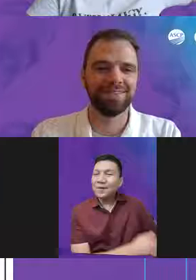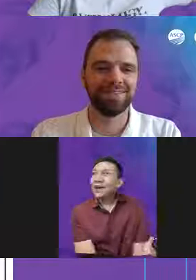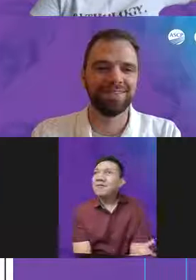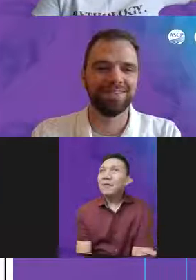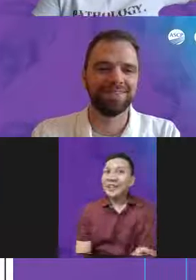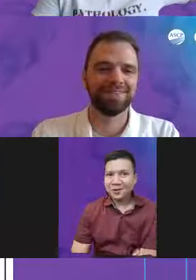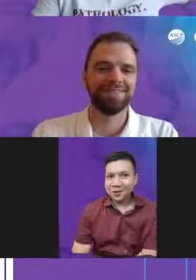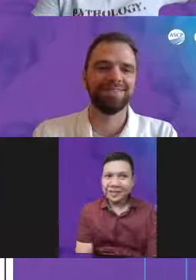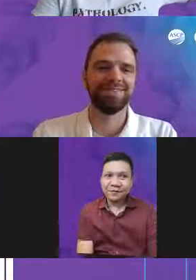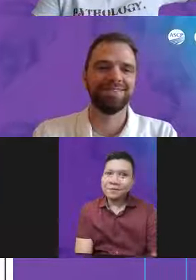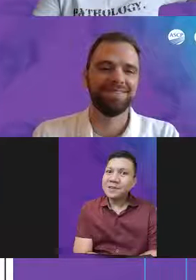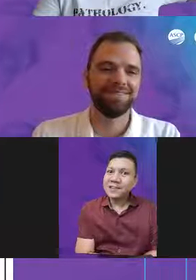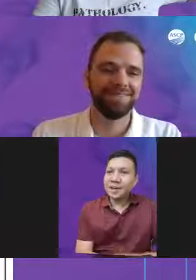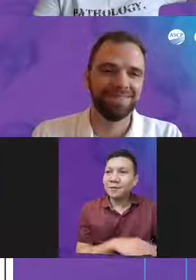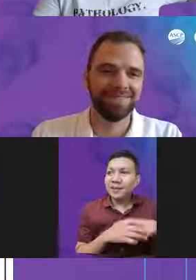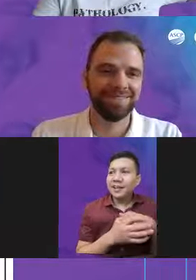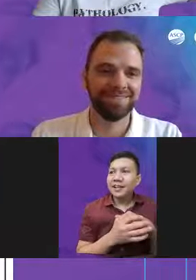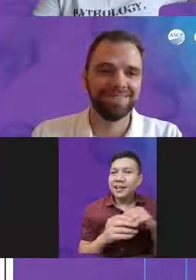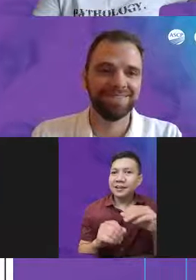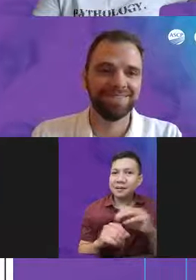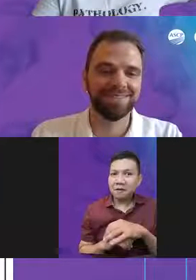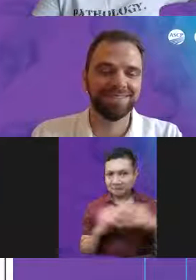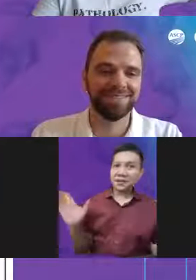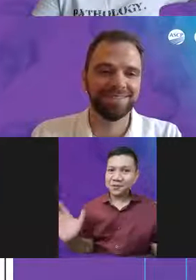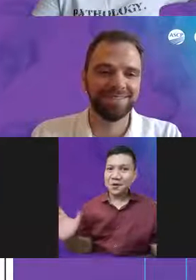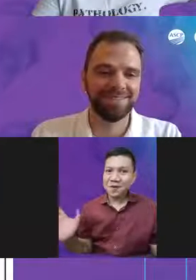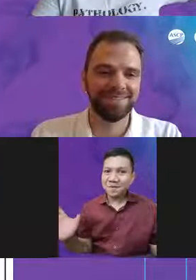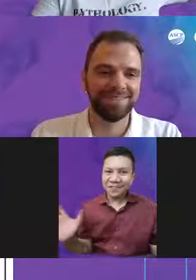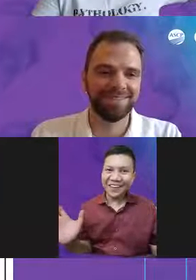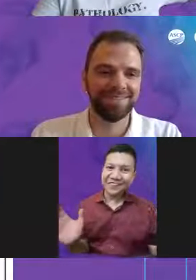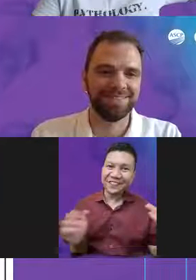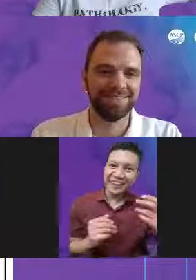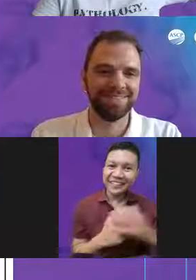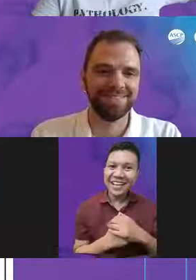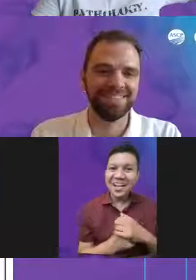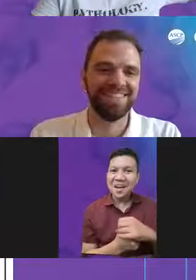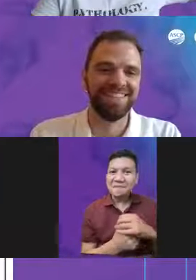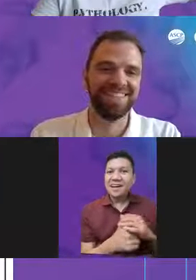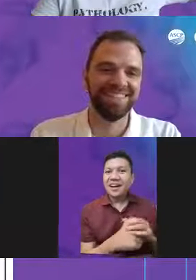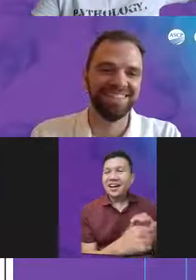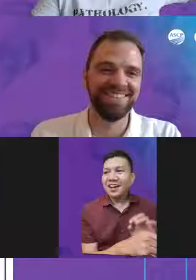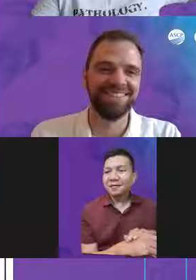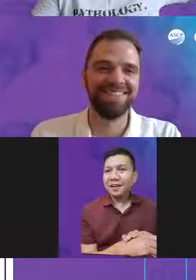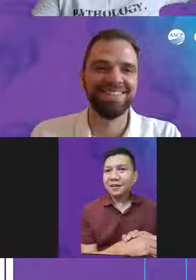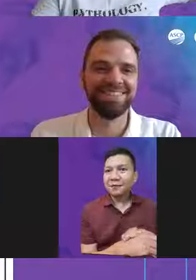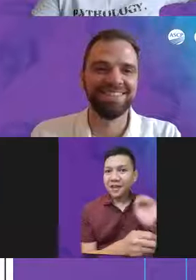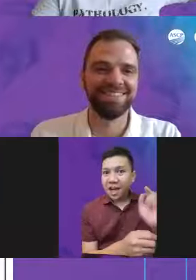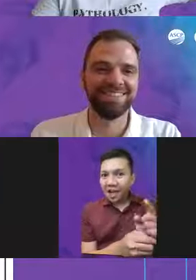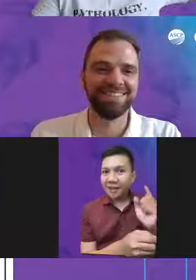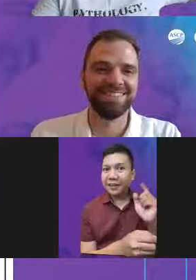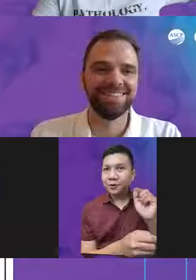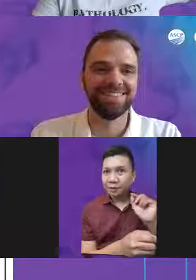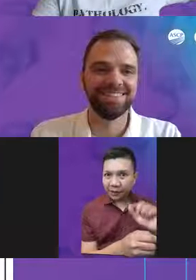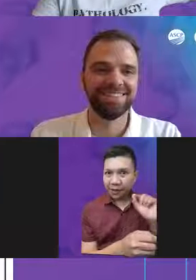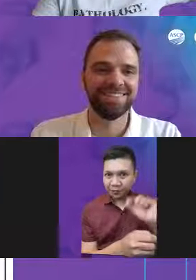So pyropoikilo is for me like a firestorm of things. What